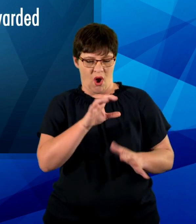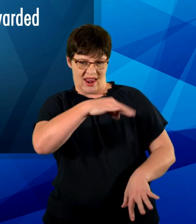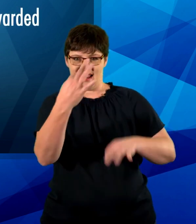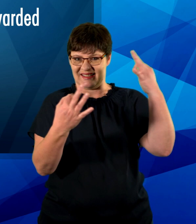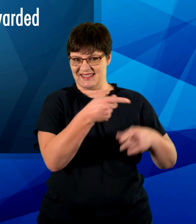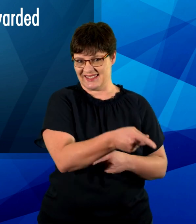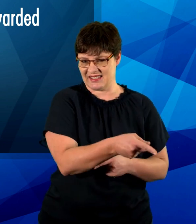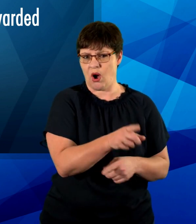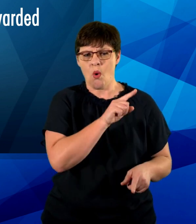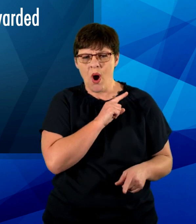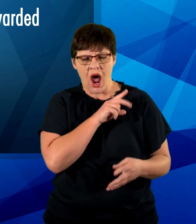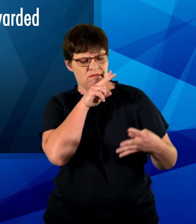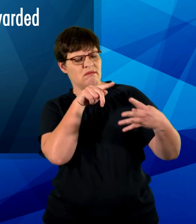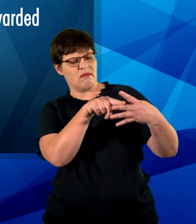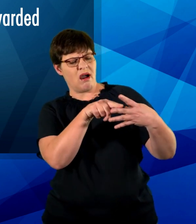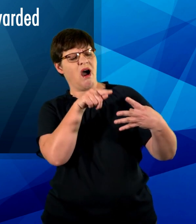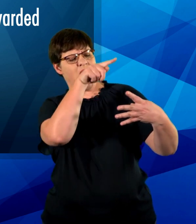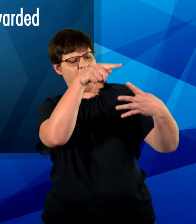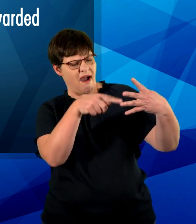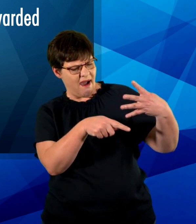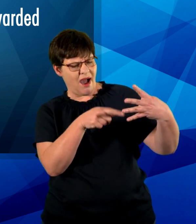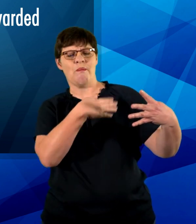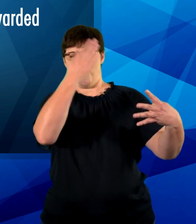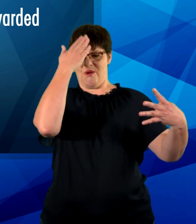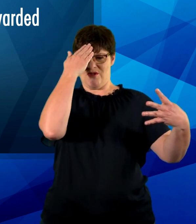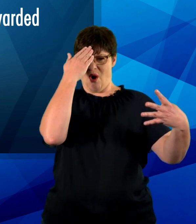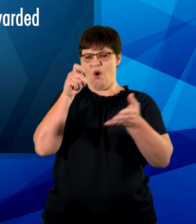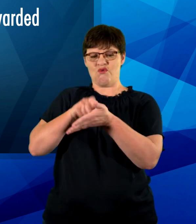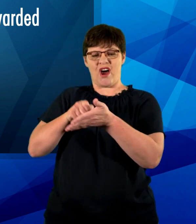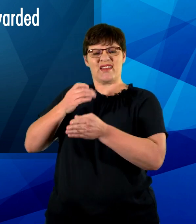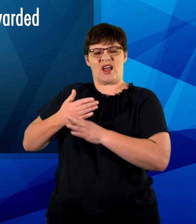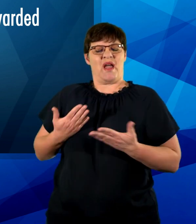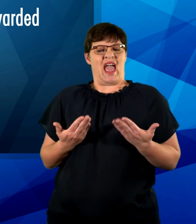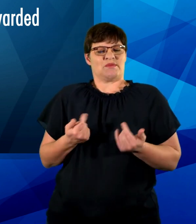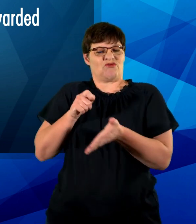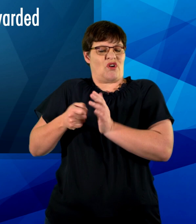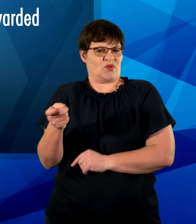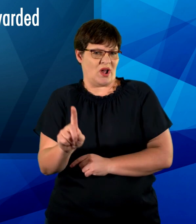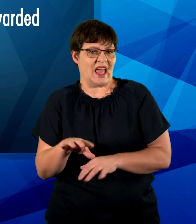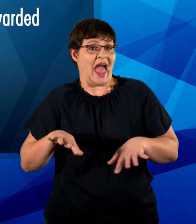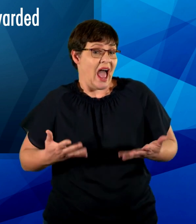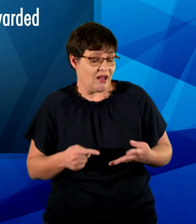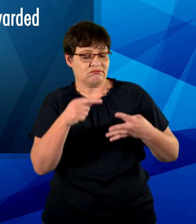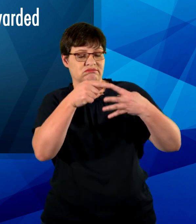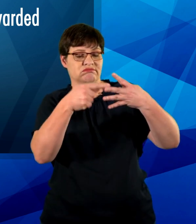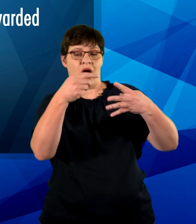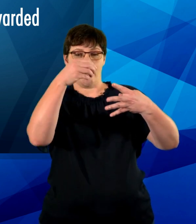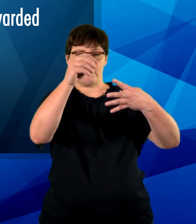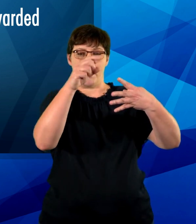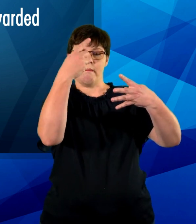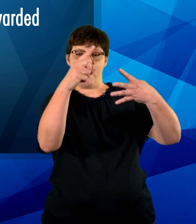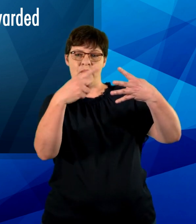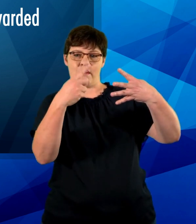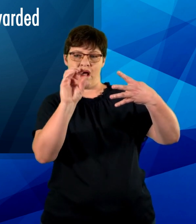you a general overview of what is expected from you and indicates how marks will be awarded. You can use